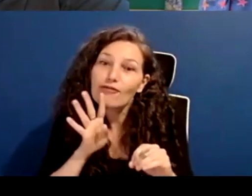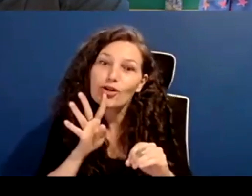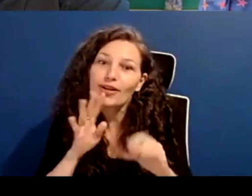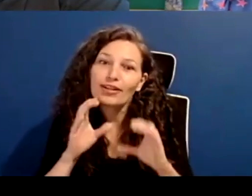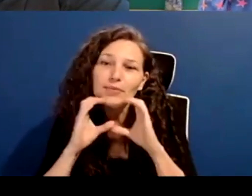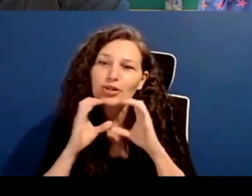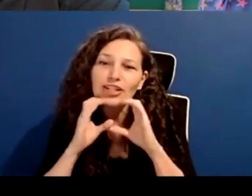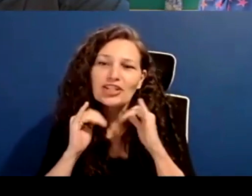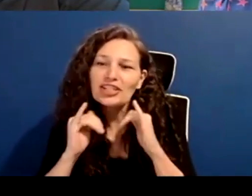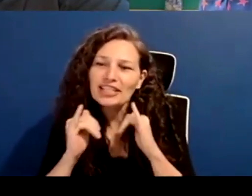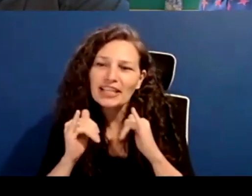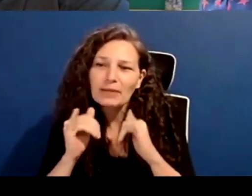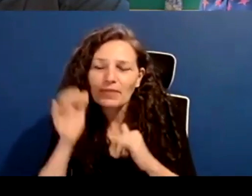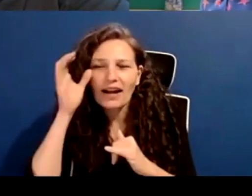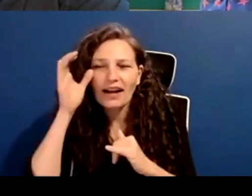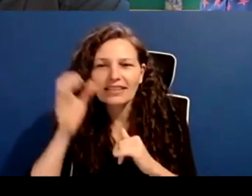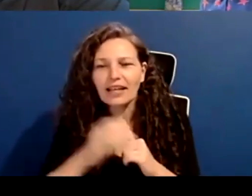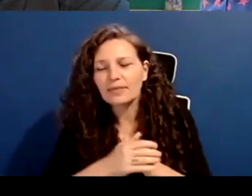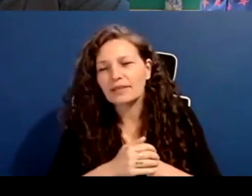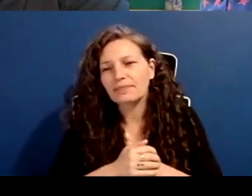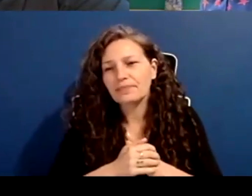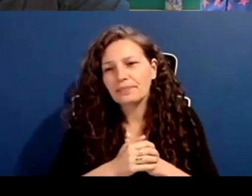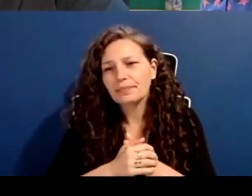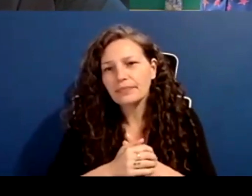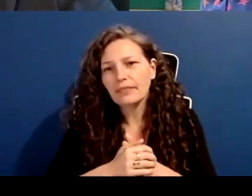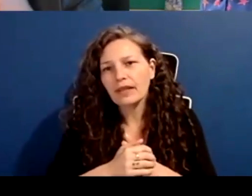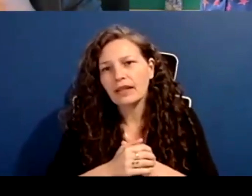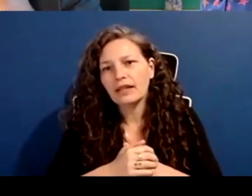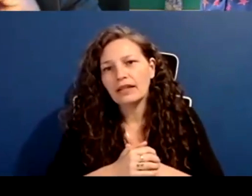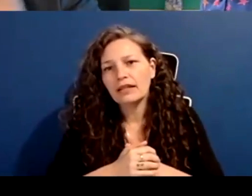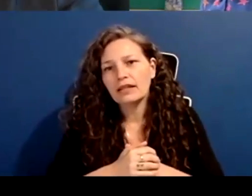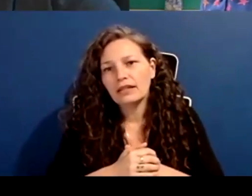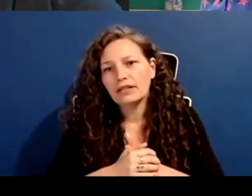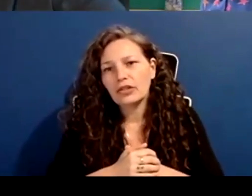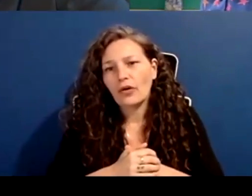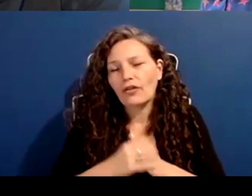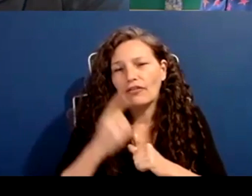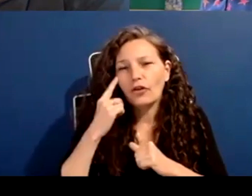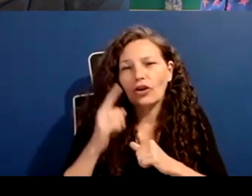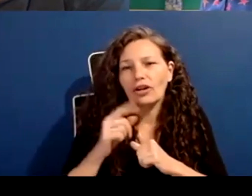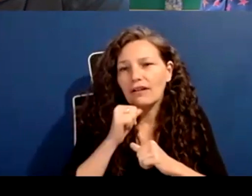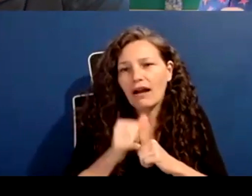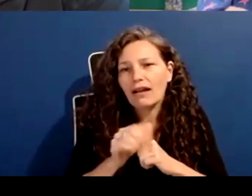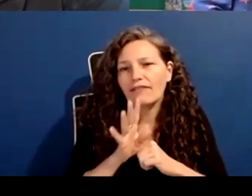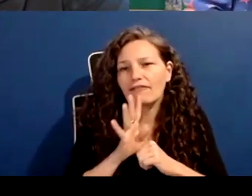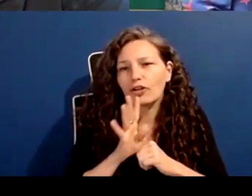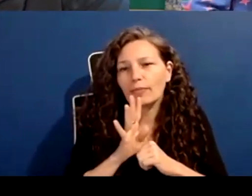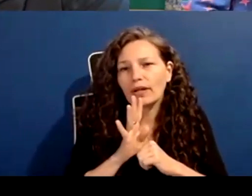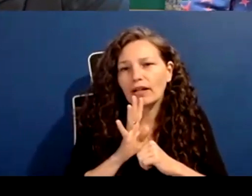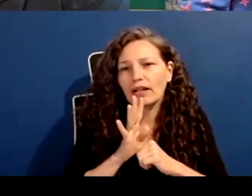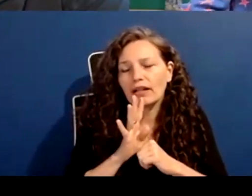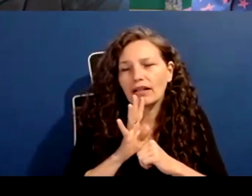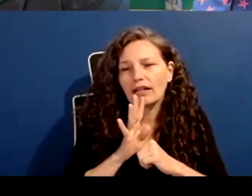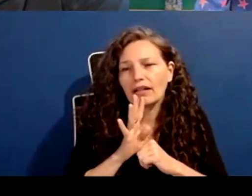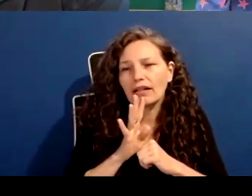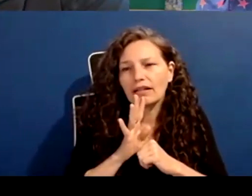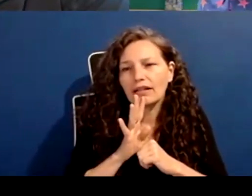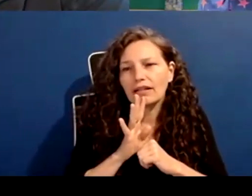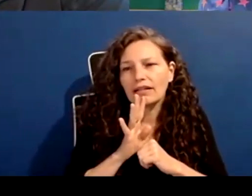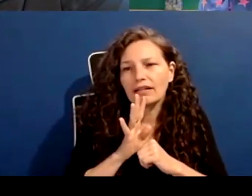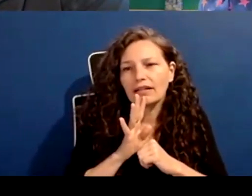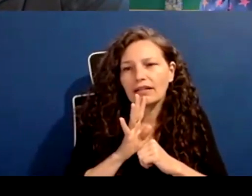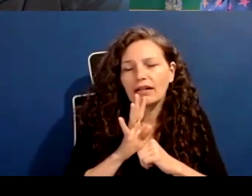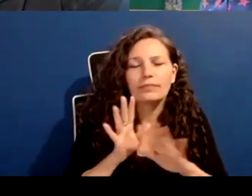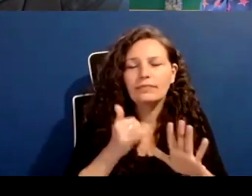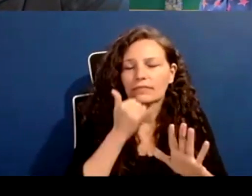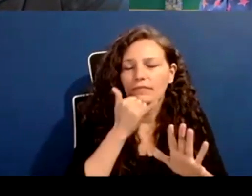texts that talk about race, I don't know that it's explicit. A lot of those